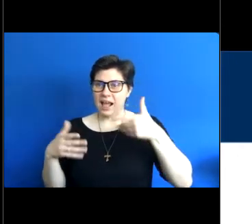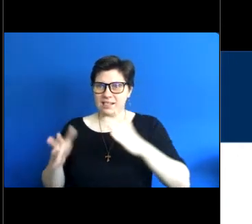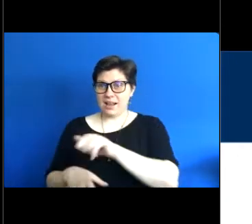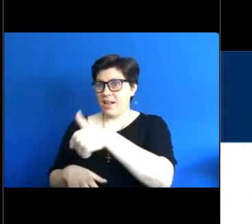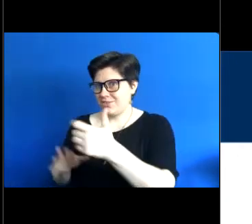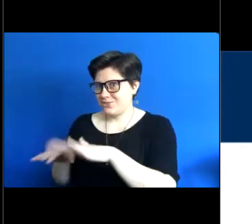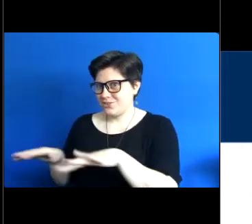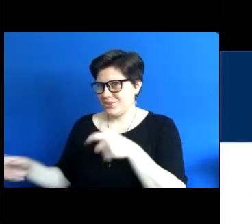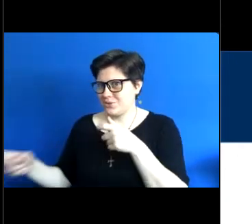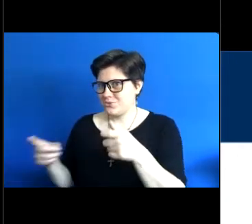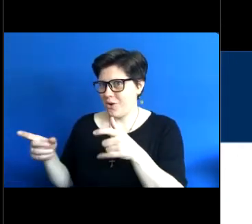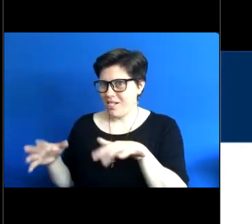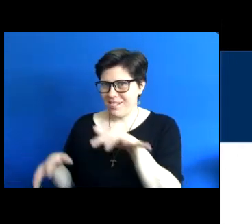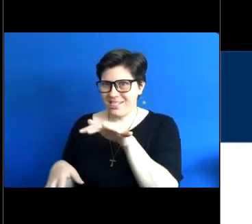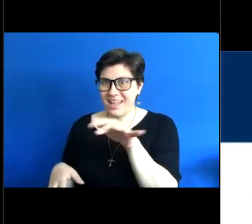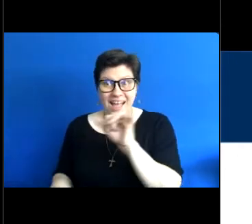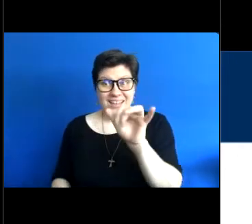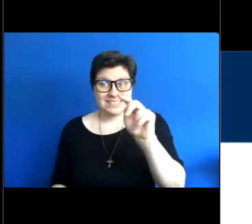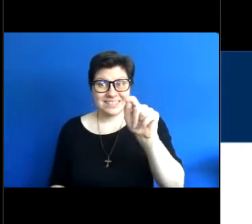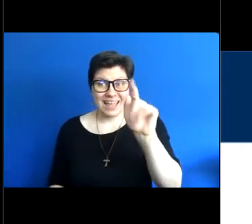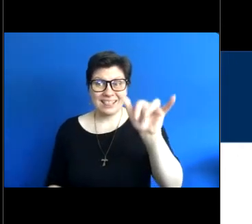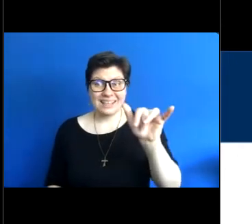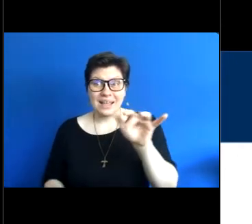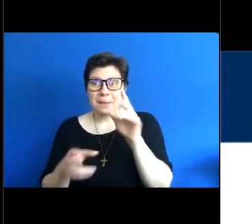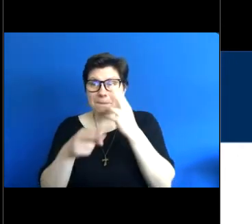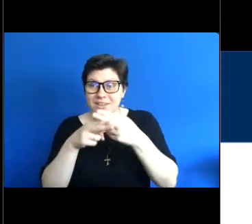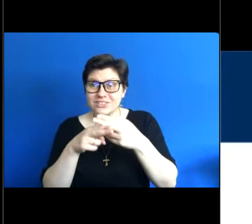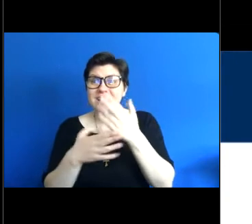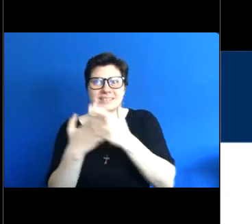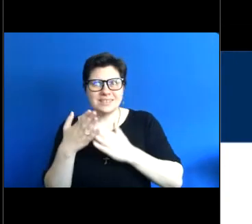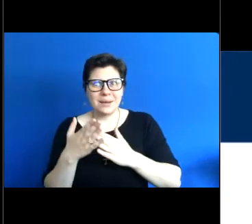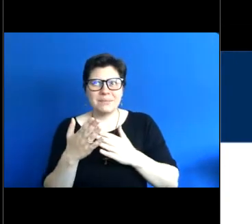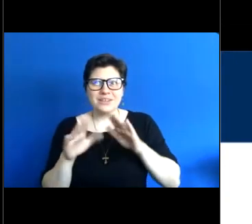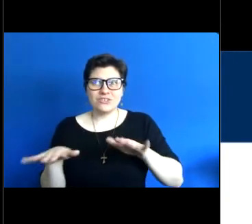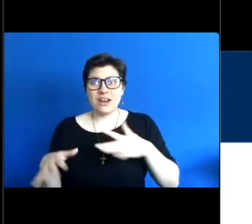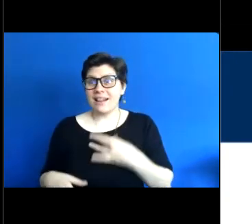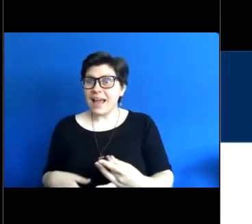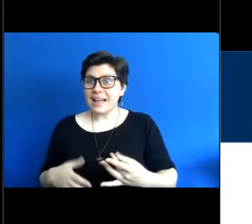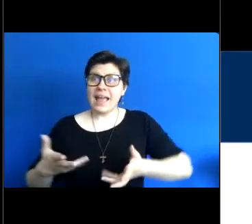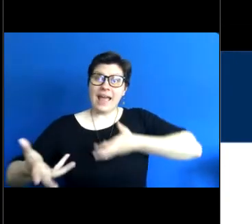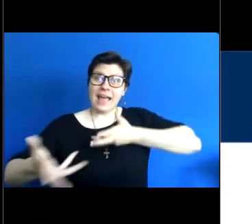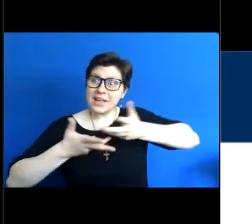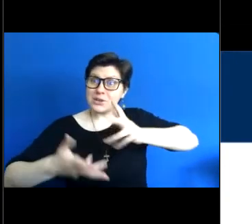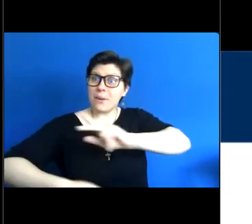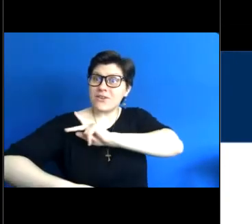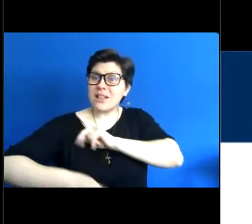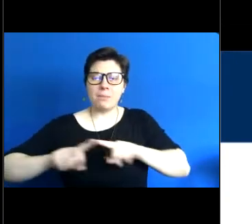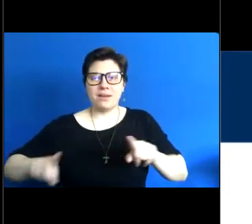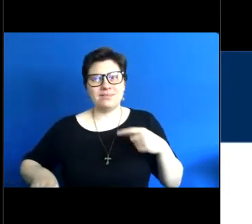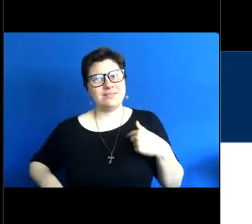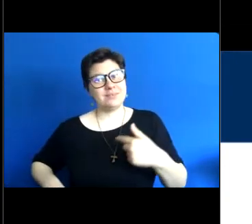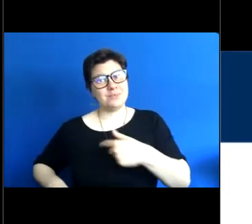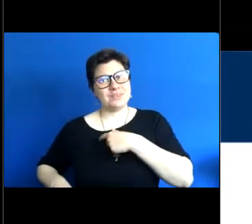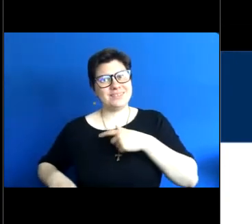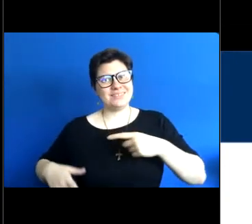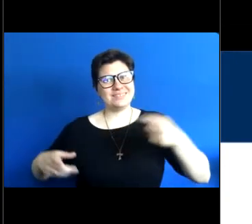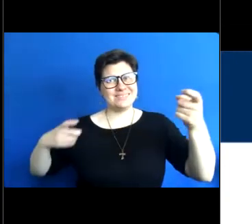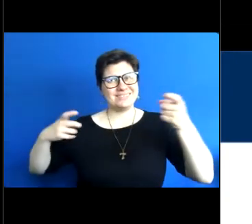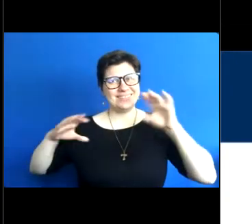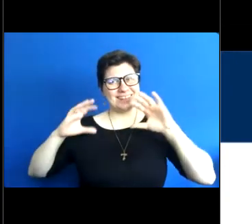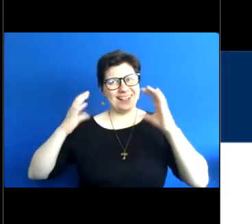that. As Caitlin mentioned, there's other children that like to be very interpersonal, but we are the ones who are in charge of the